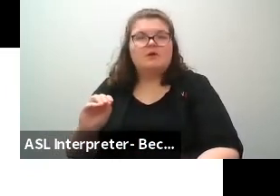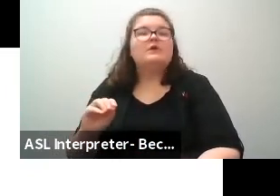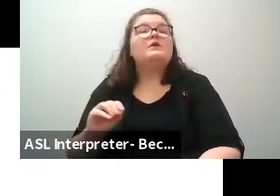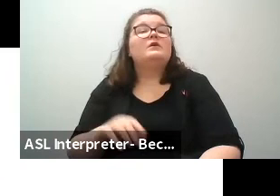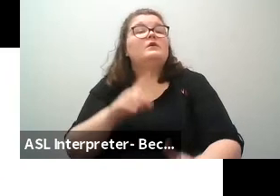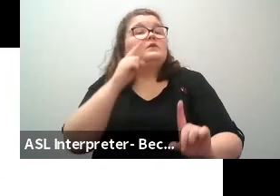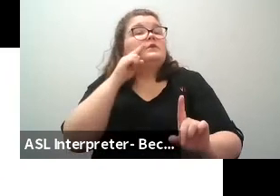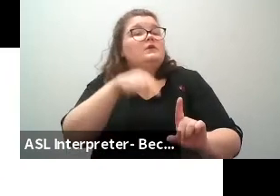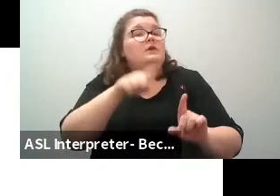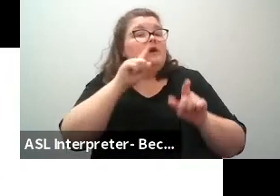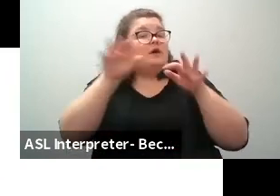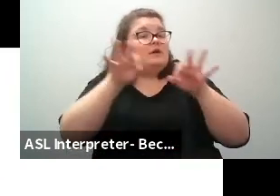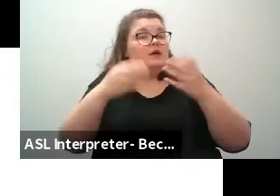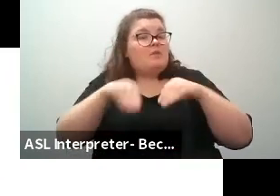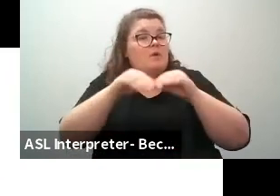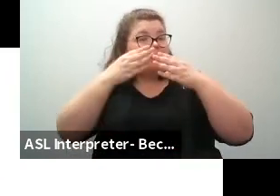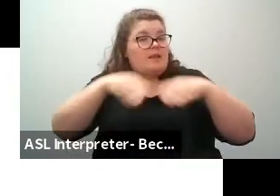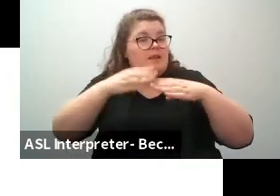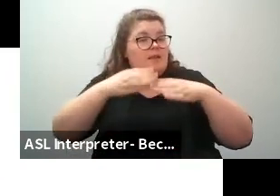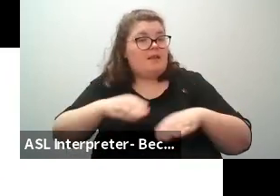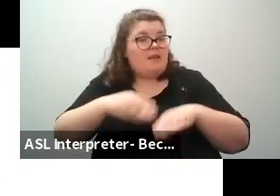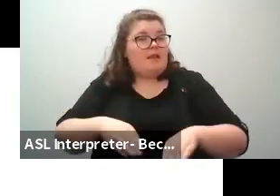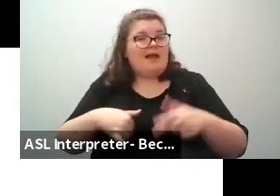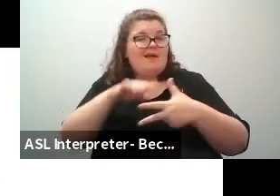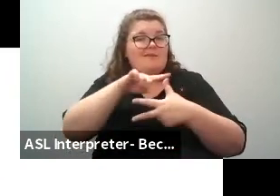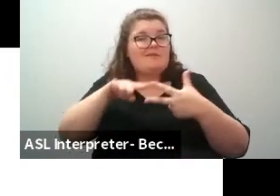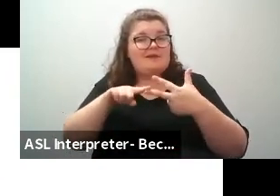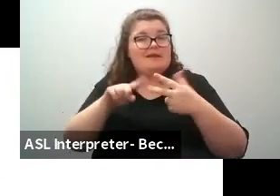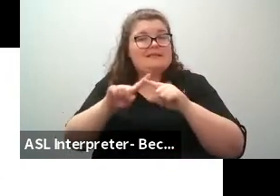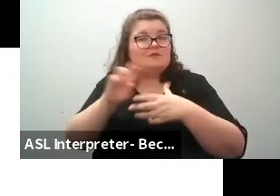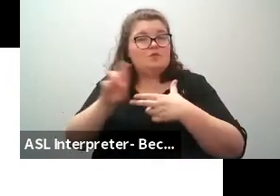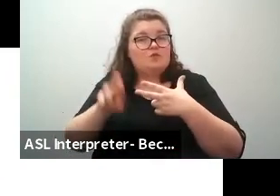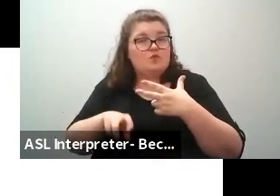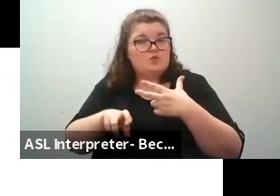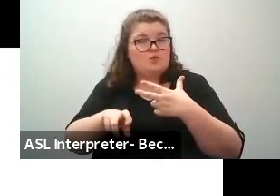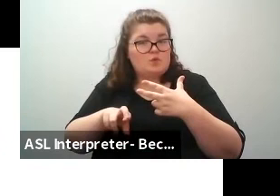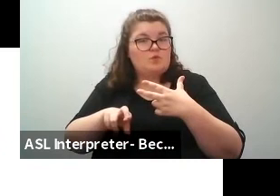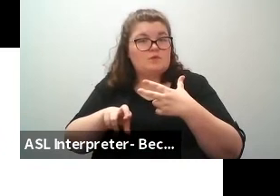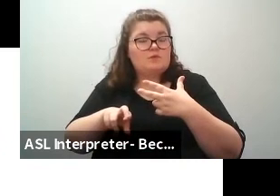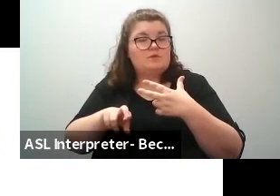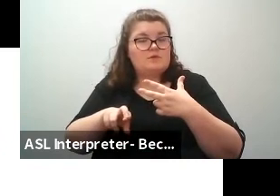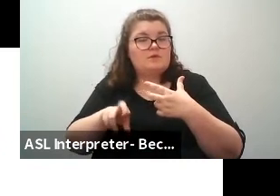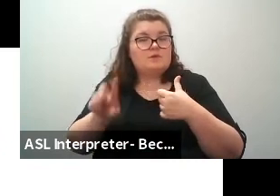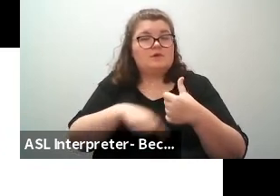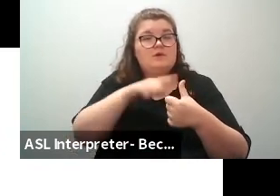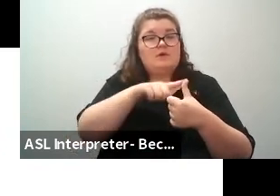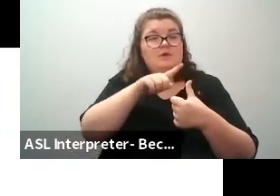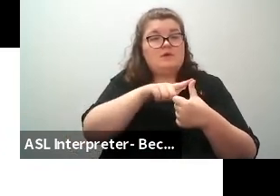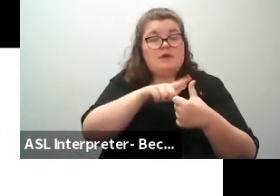to break this down by 3 different outcome variables in this: whether or not the